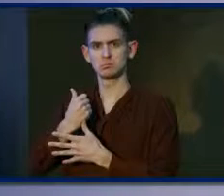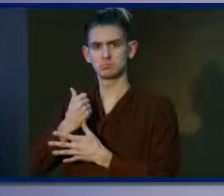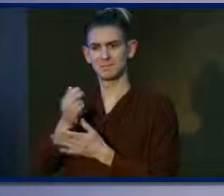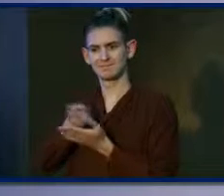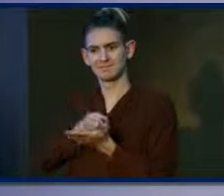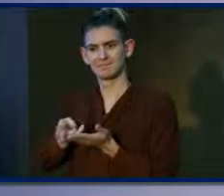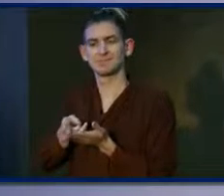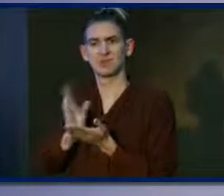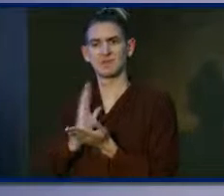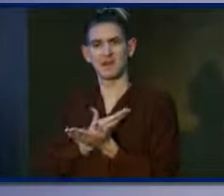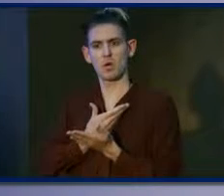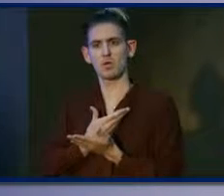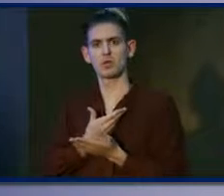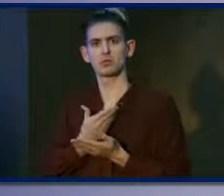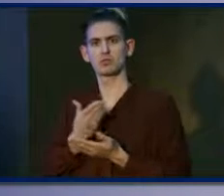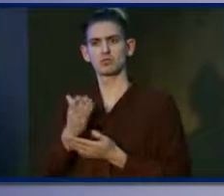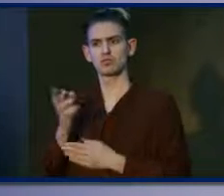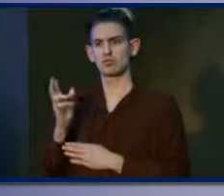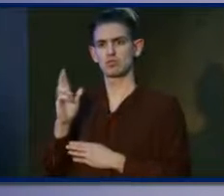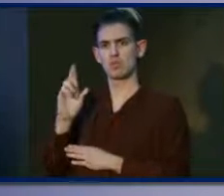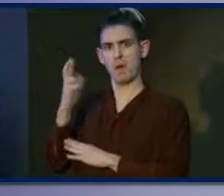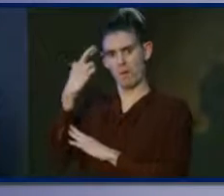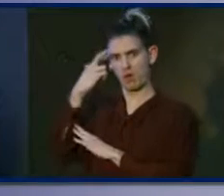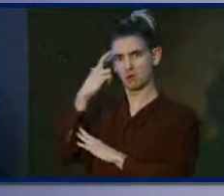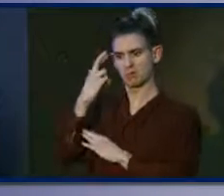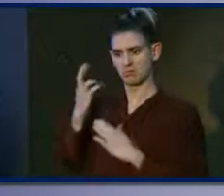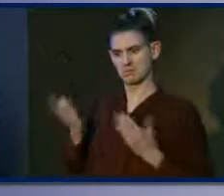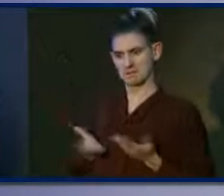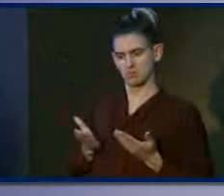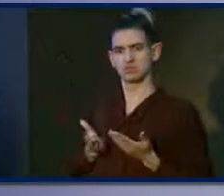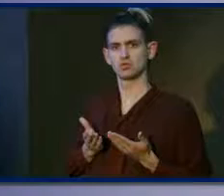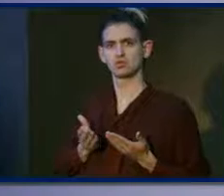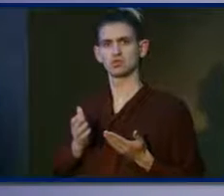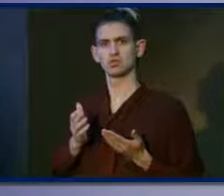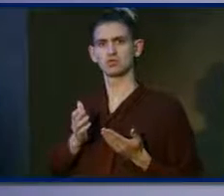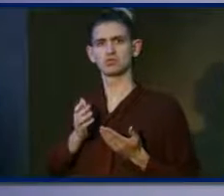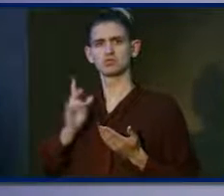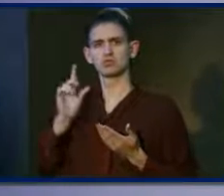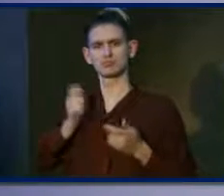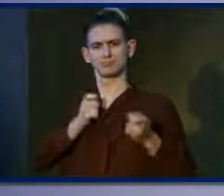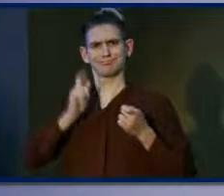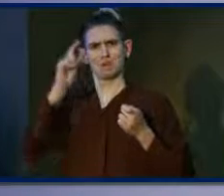democratic republic. It's about our right to be self-governed. It's the reason in